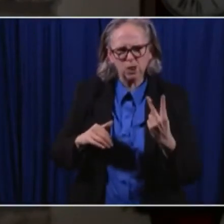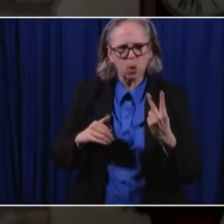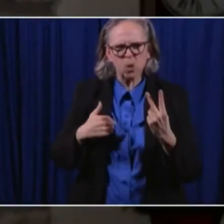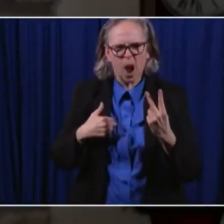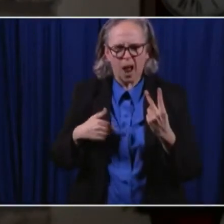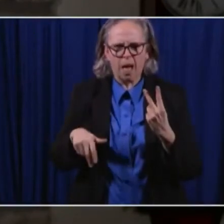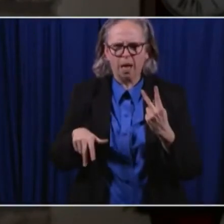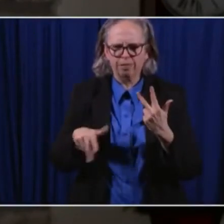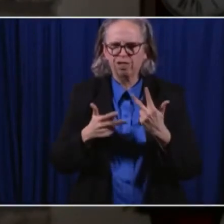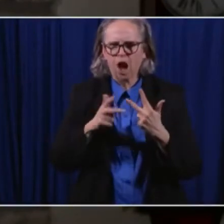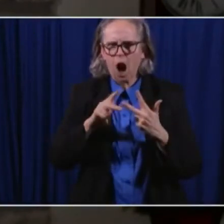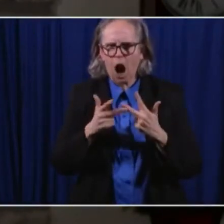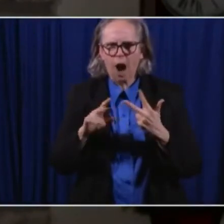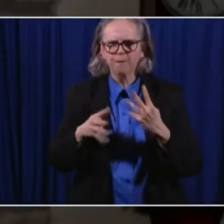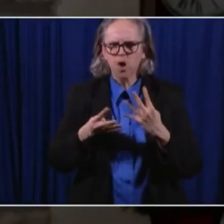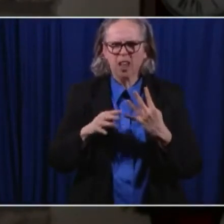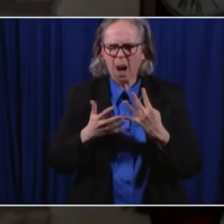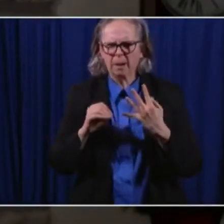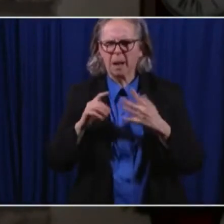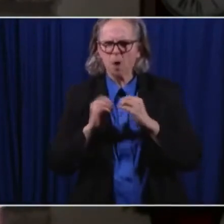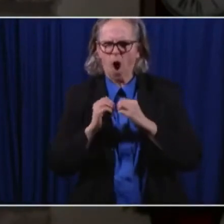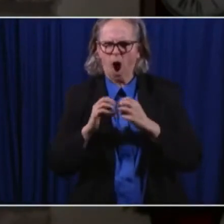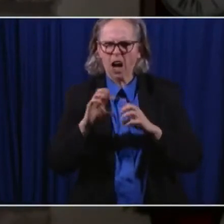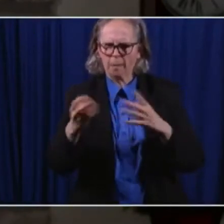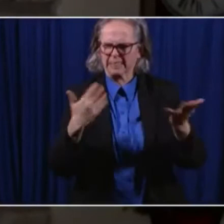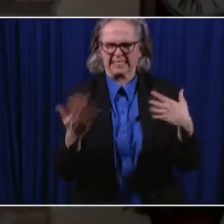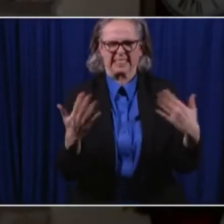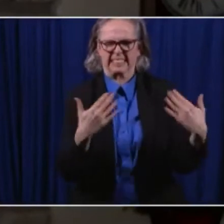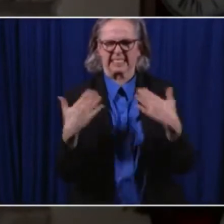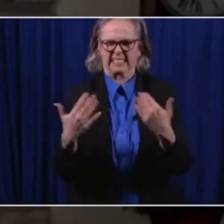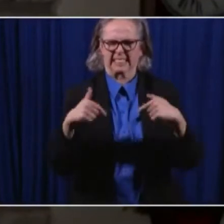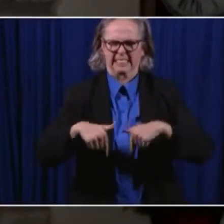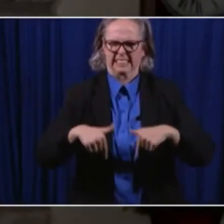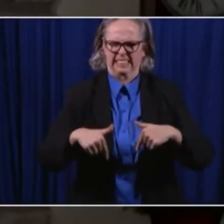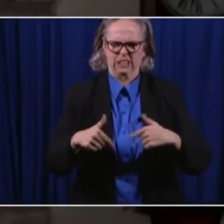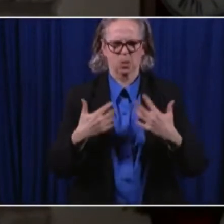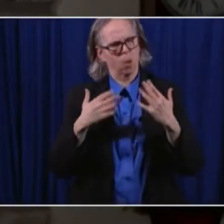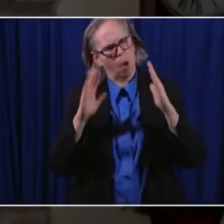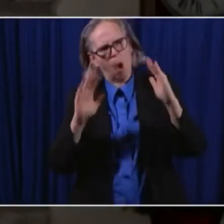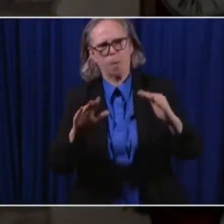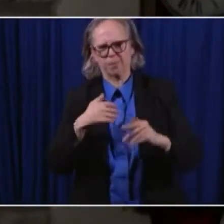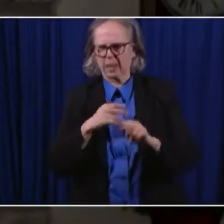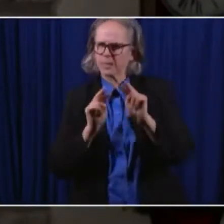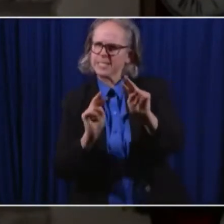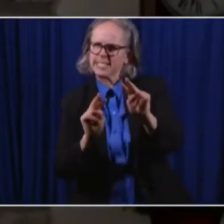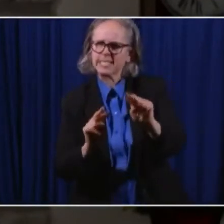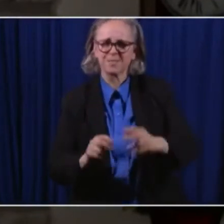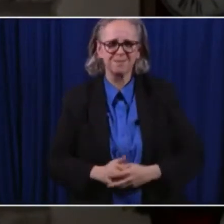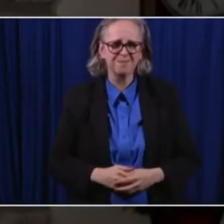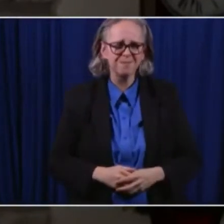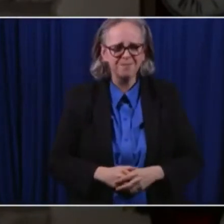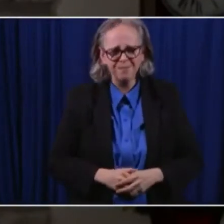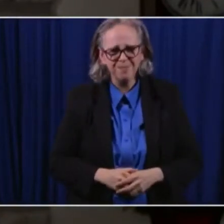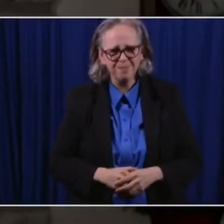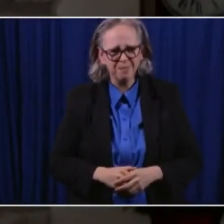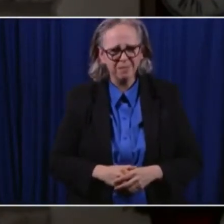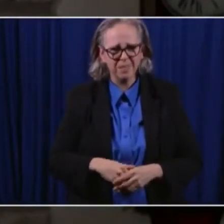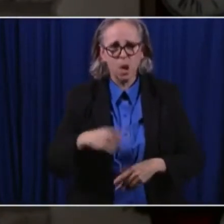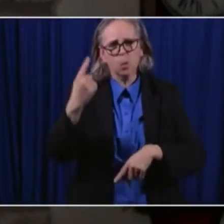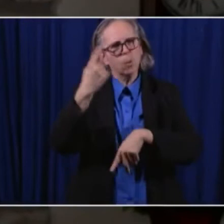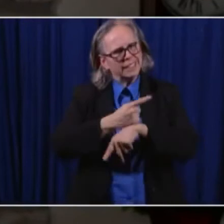different companies. And we hope it goes out like this, but we'll take it one day at a time. You had